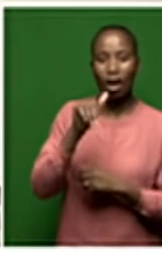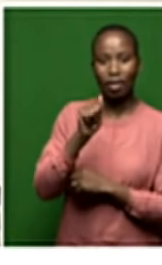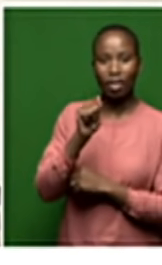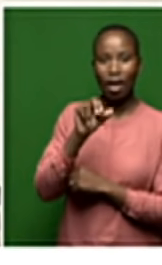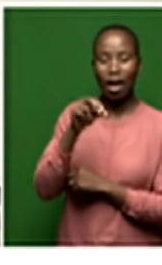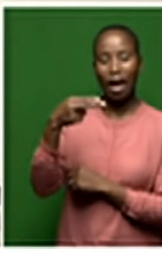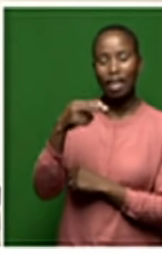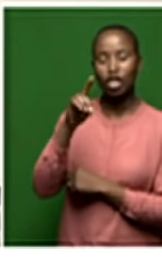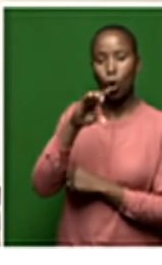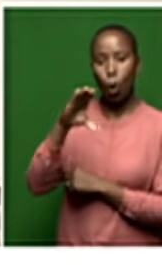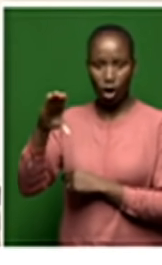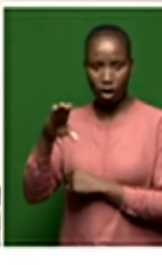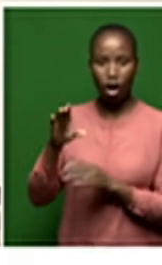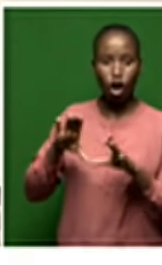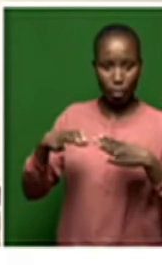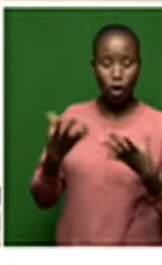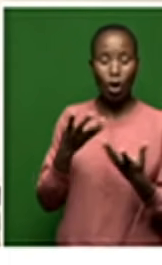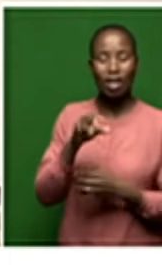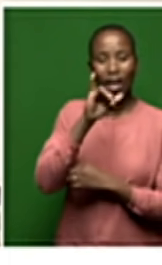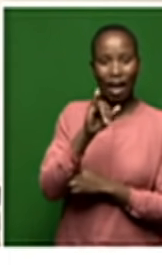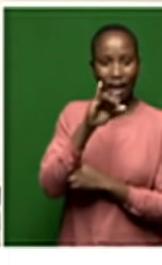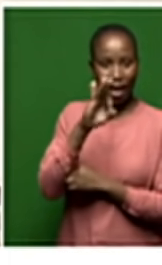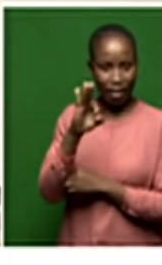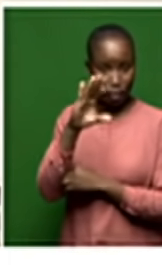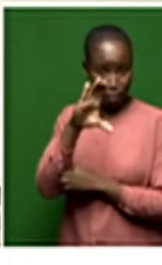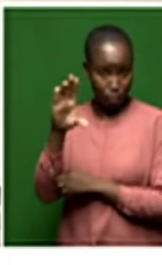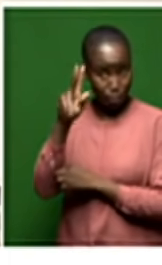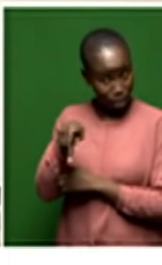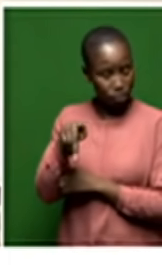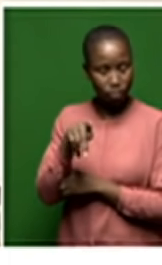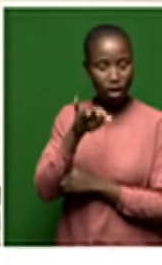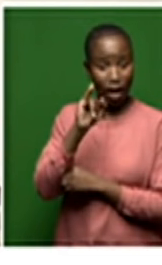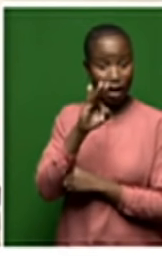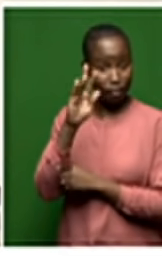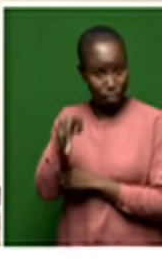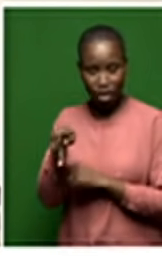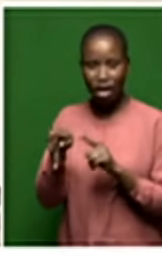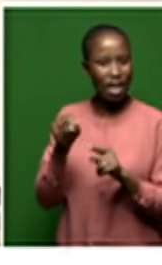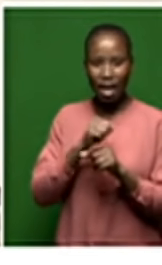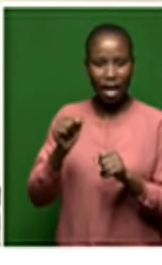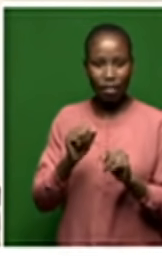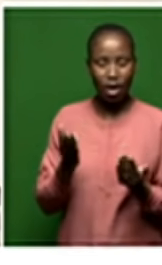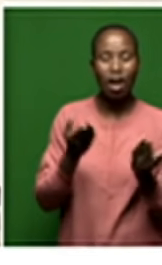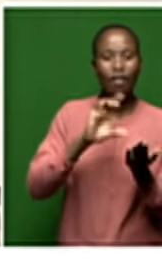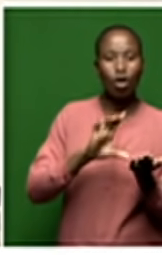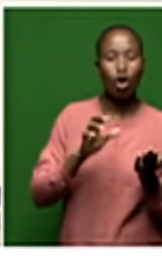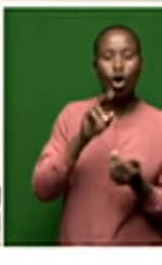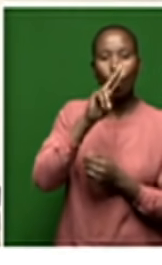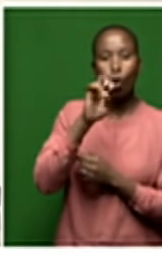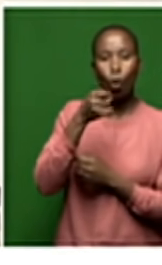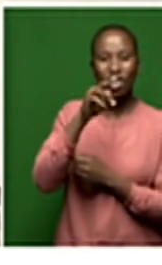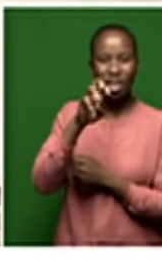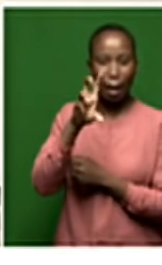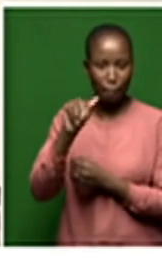in a meeting with the IFP, the IFP never raised the Oyama Trust. For me, who was there in 1990 when we wrote